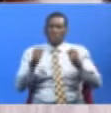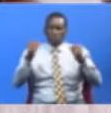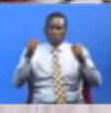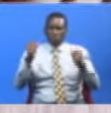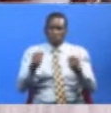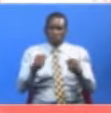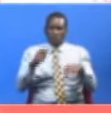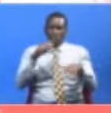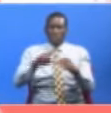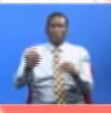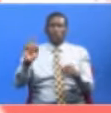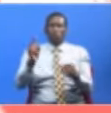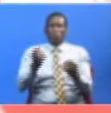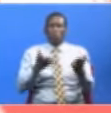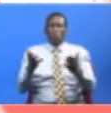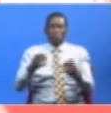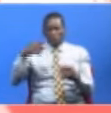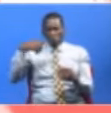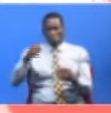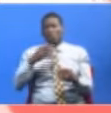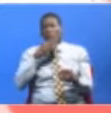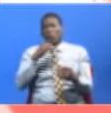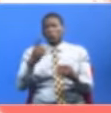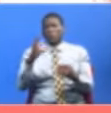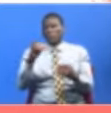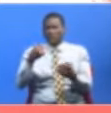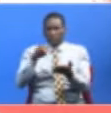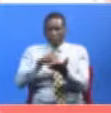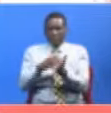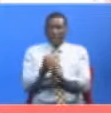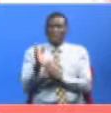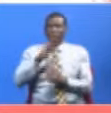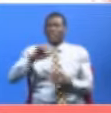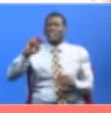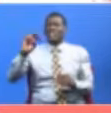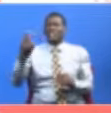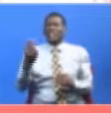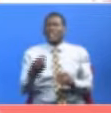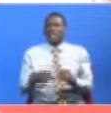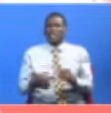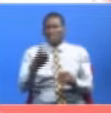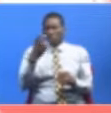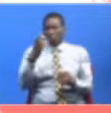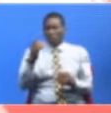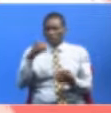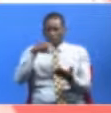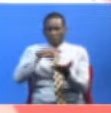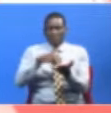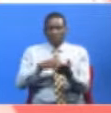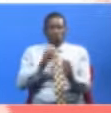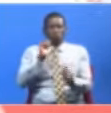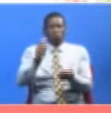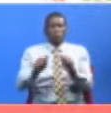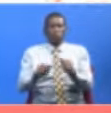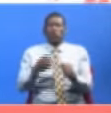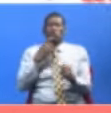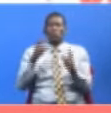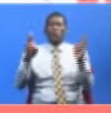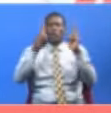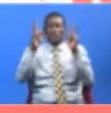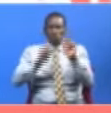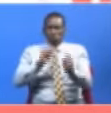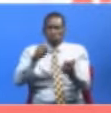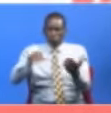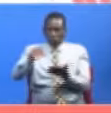in Nairobi, where he won the men's 100 metres and finished second in the 200 metres race at the Moi International Sports